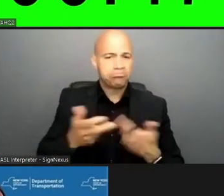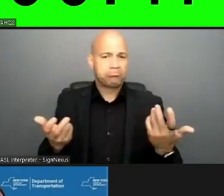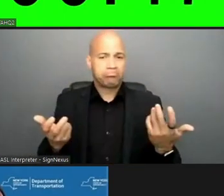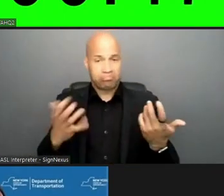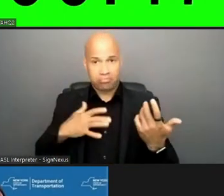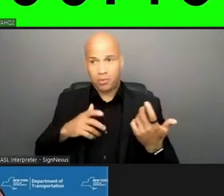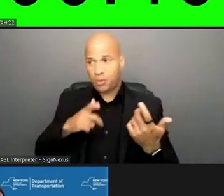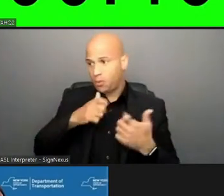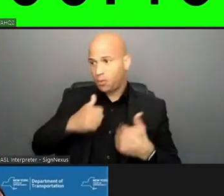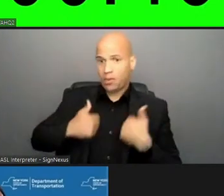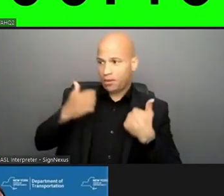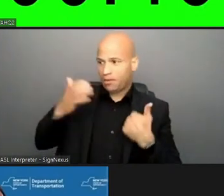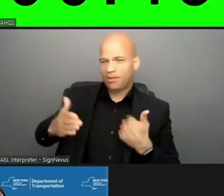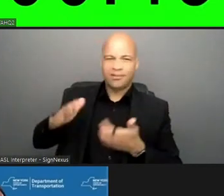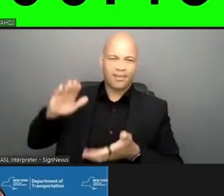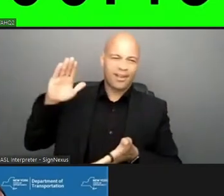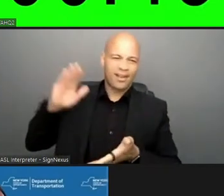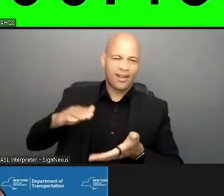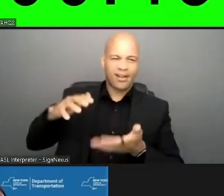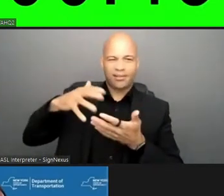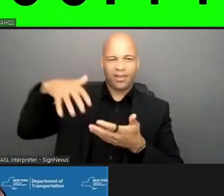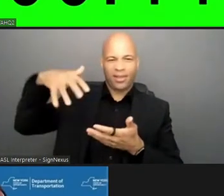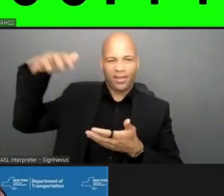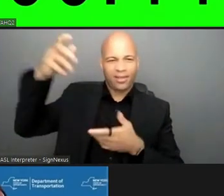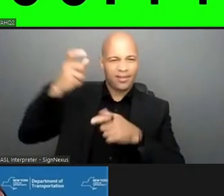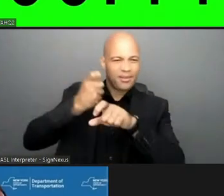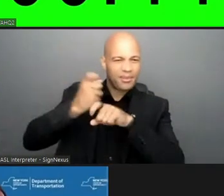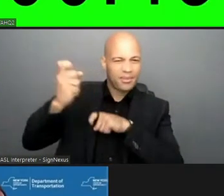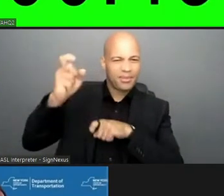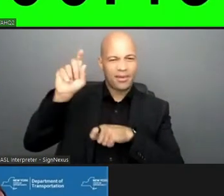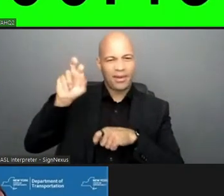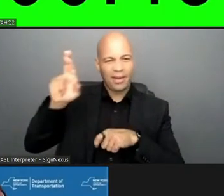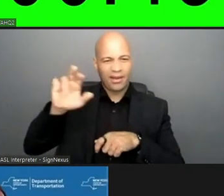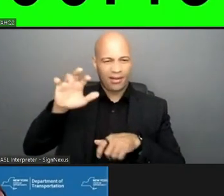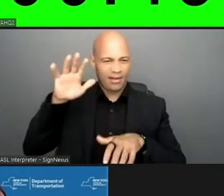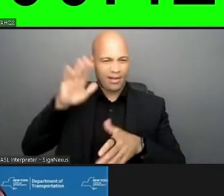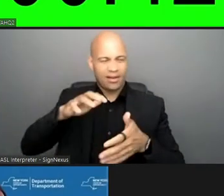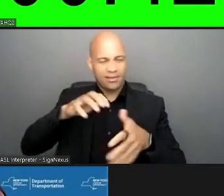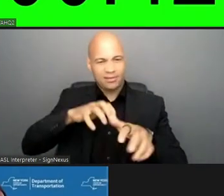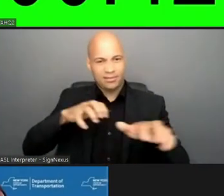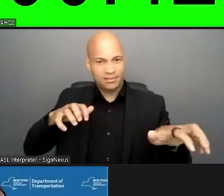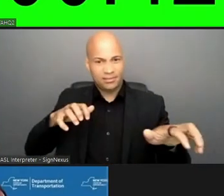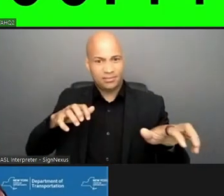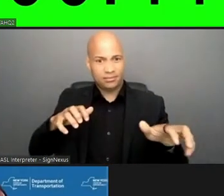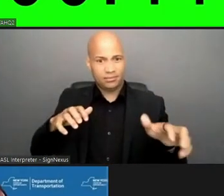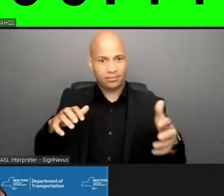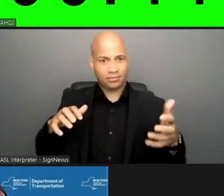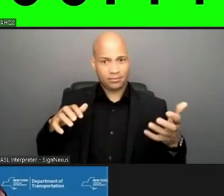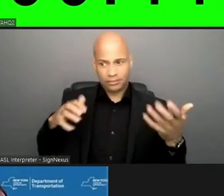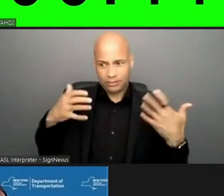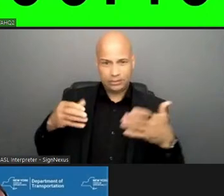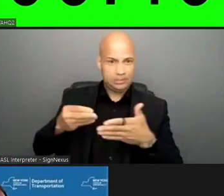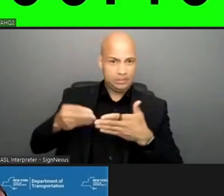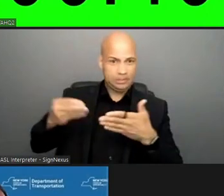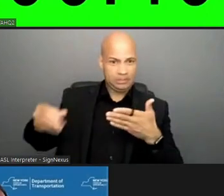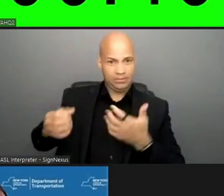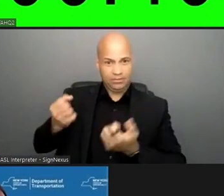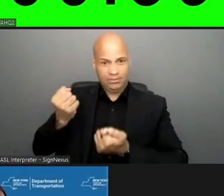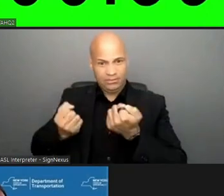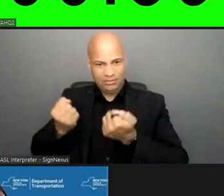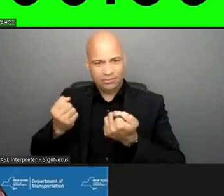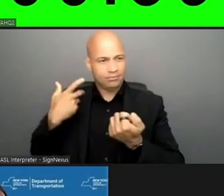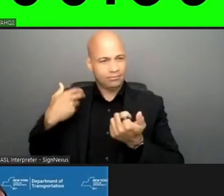too from a little less pollution and a little less congestion it's hard to give up your most expensive personal possession which is also a status